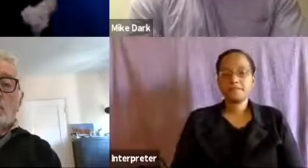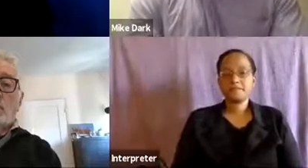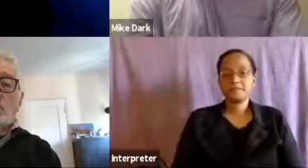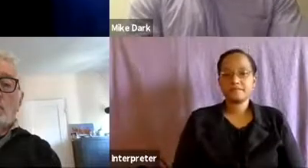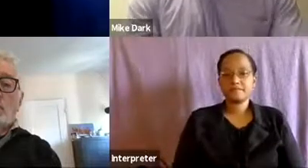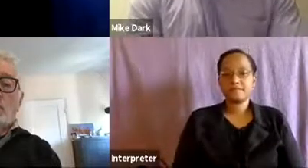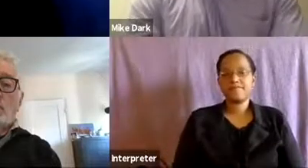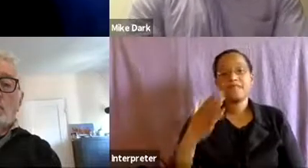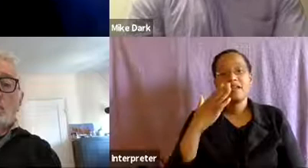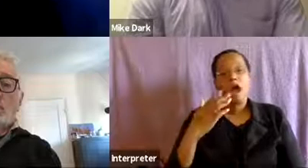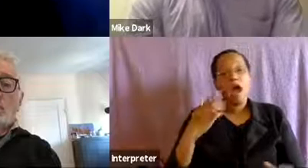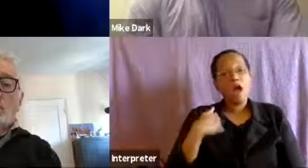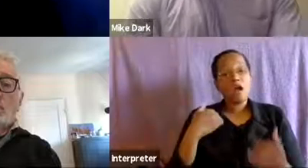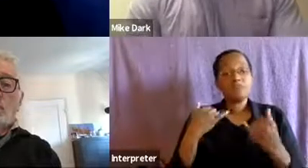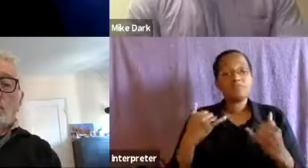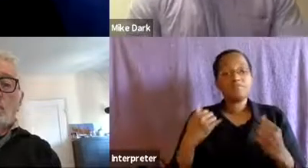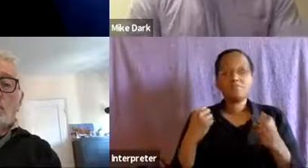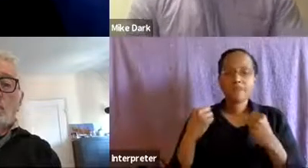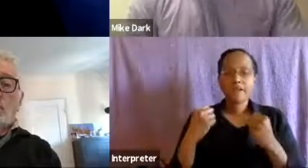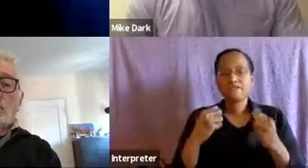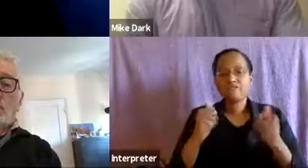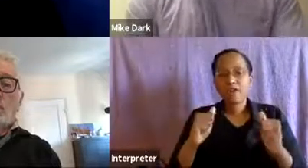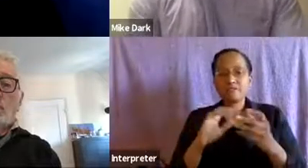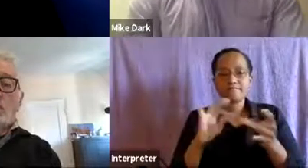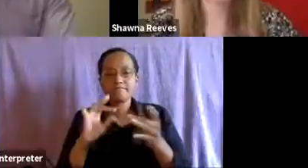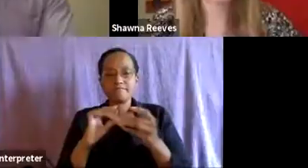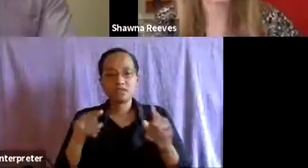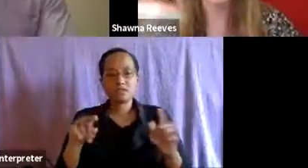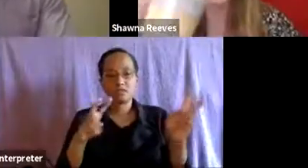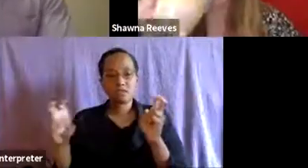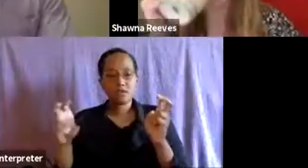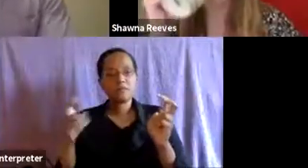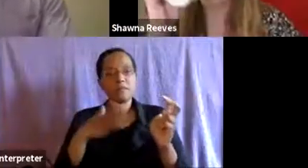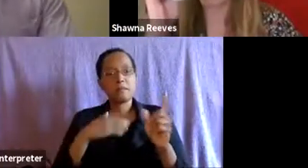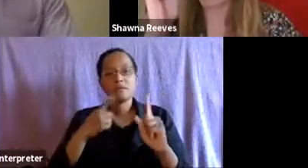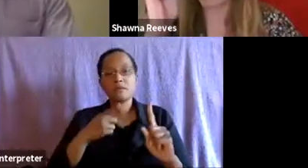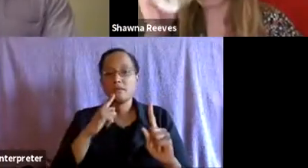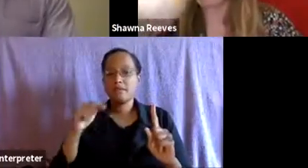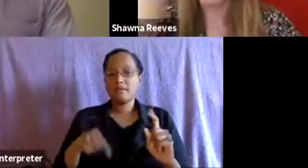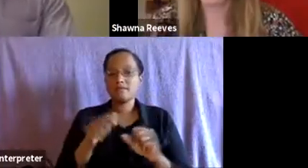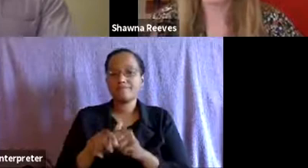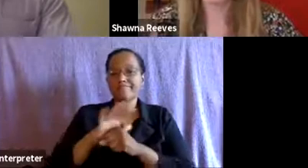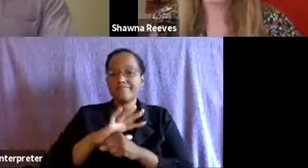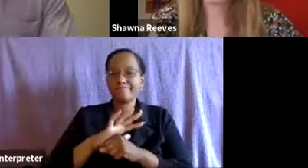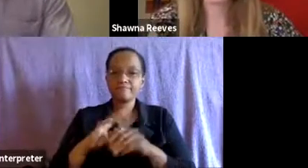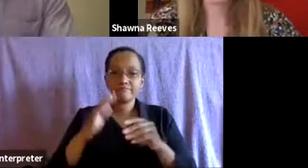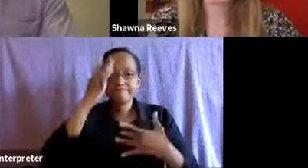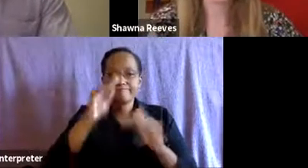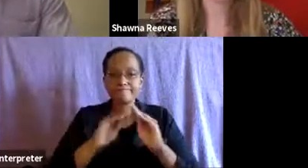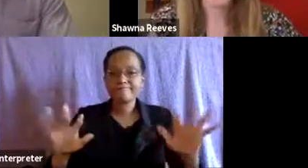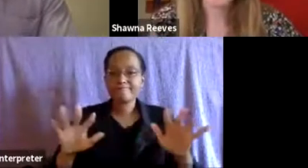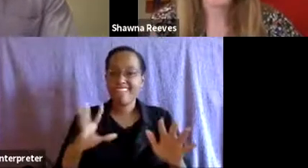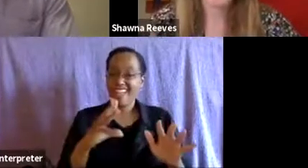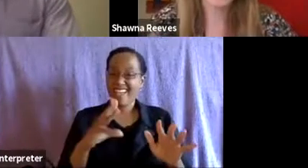us. Thanks for that kind introduction, Shauna, and thanks so much to all of you and my fellow panelists for participating in this